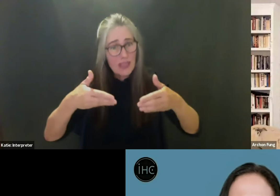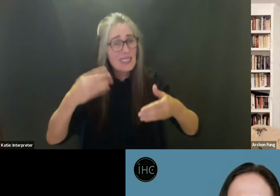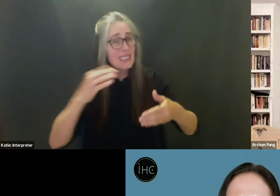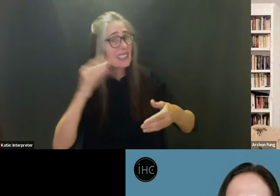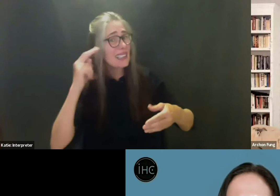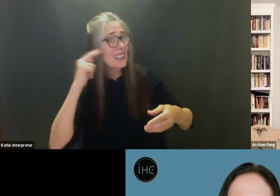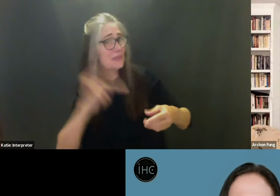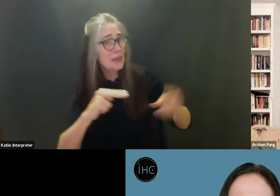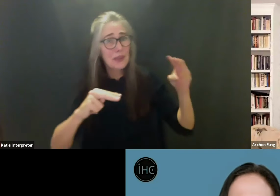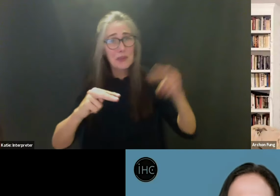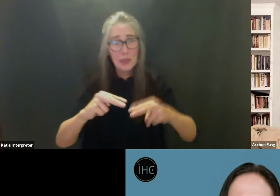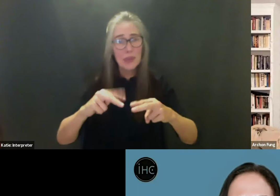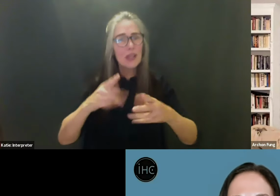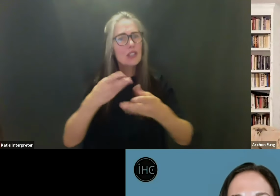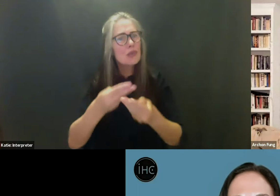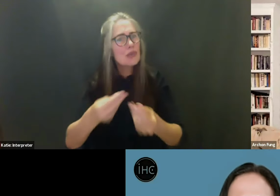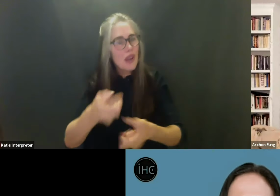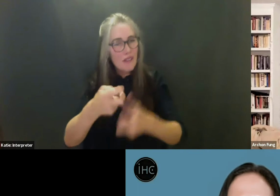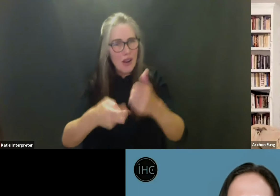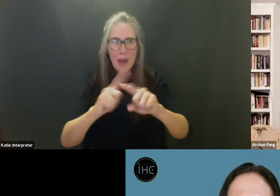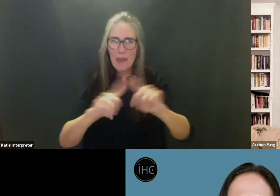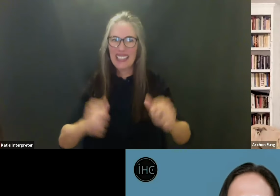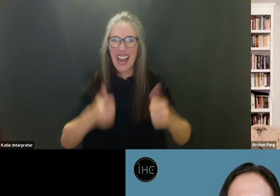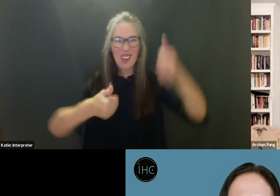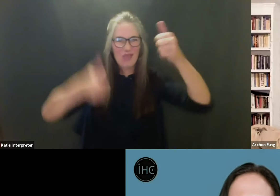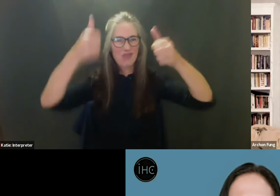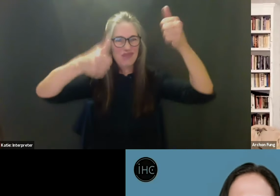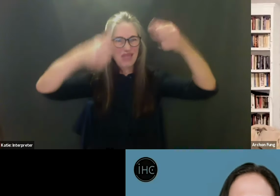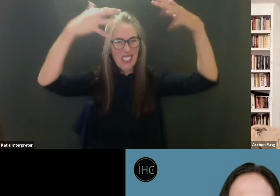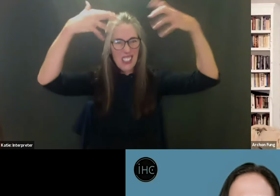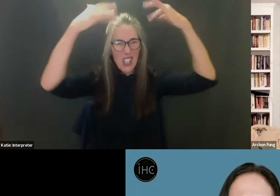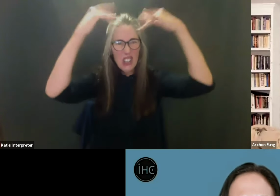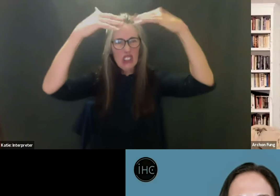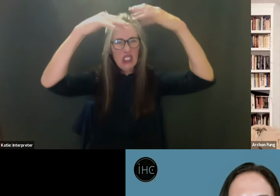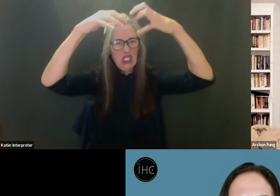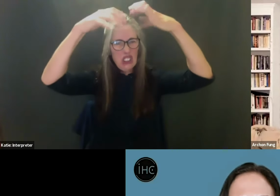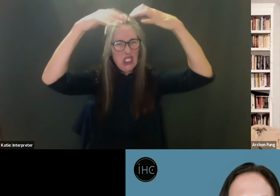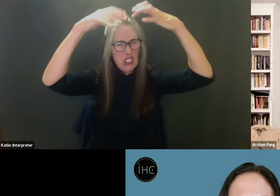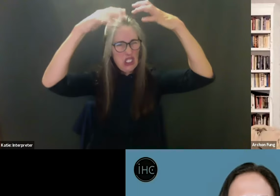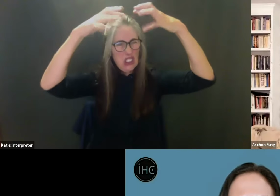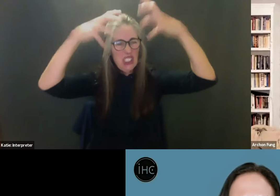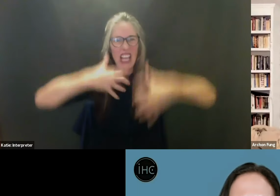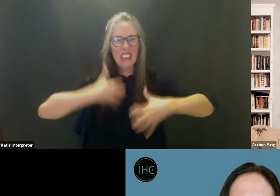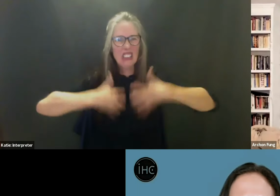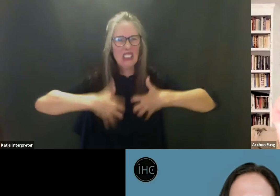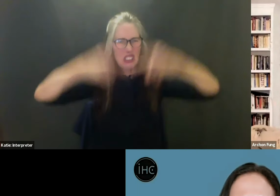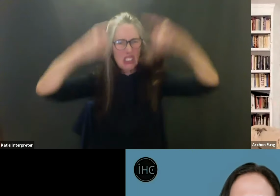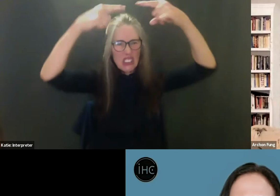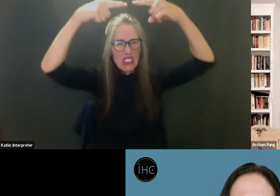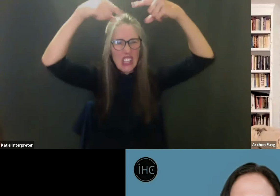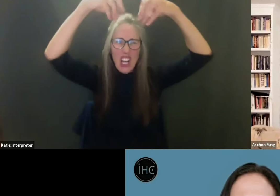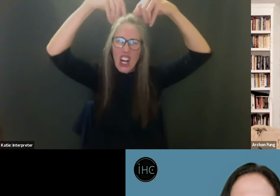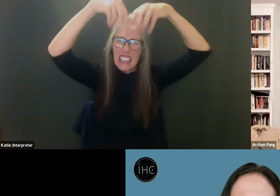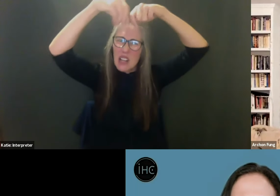boiling all the way down to the local level. It's gotten so intense. So that's the